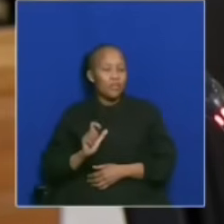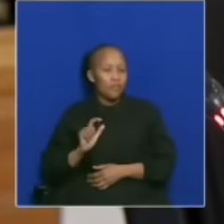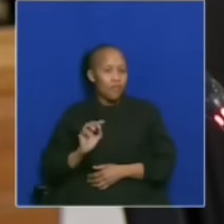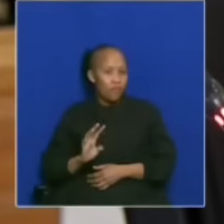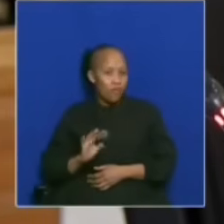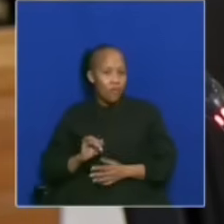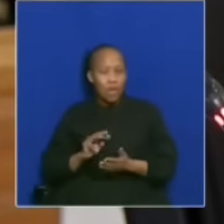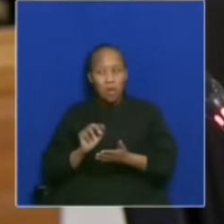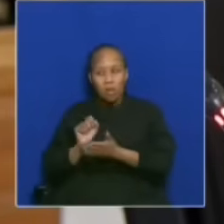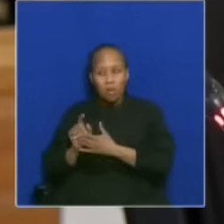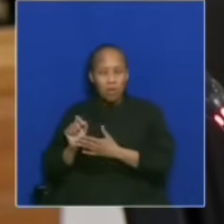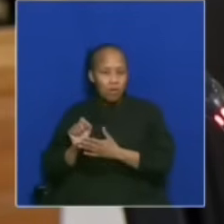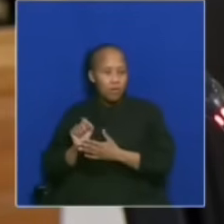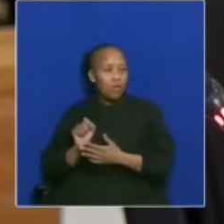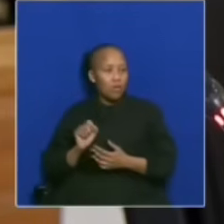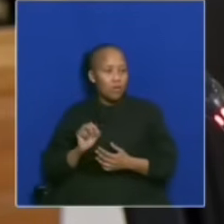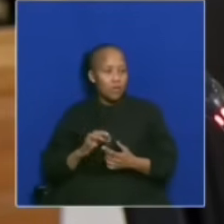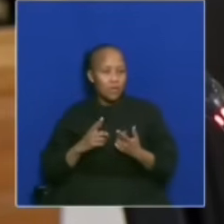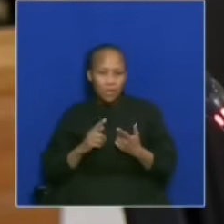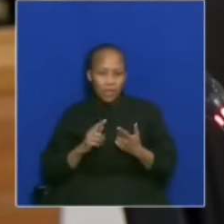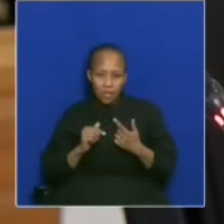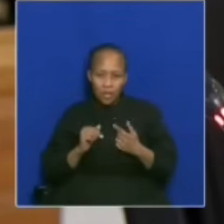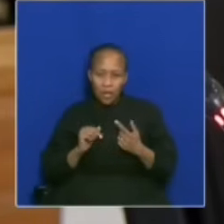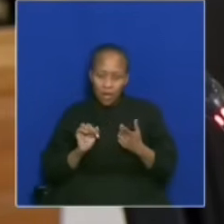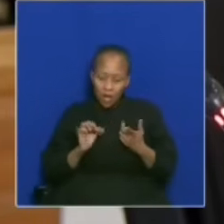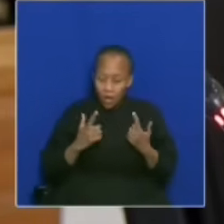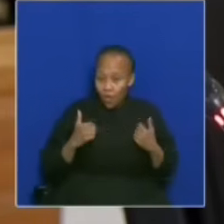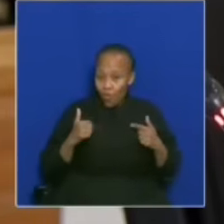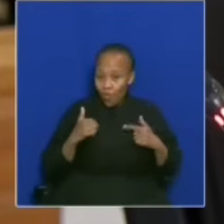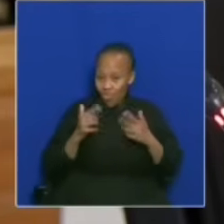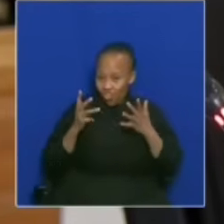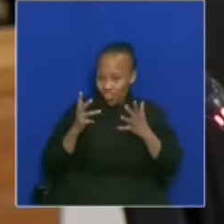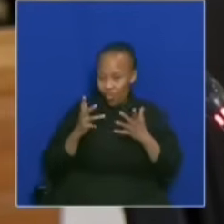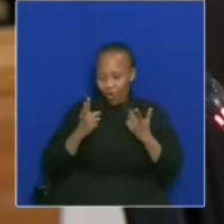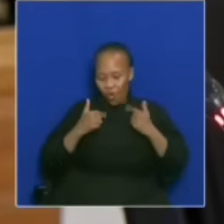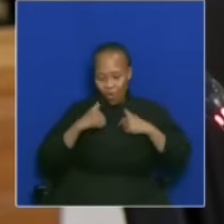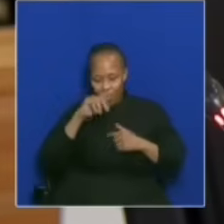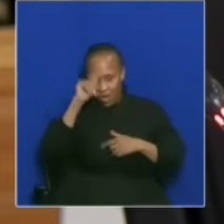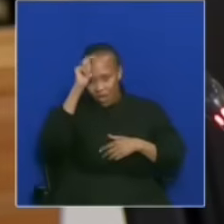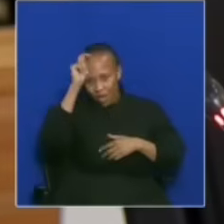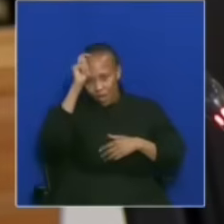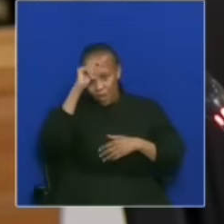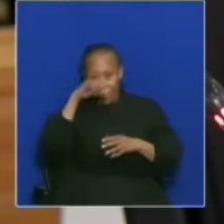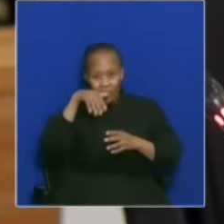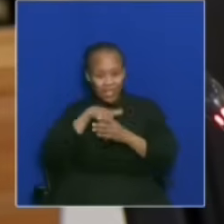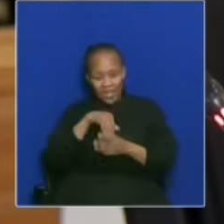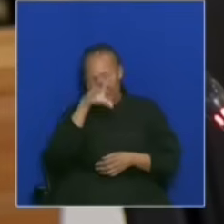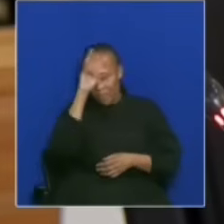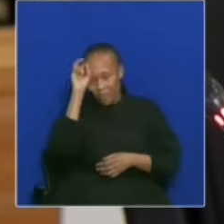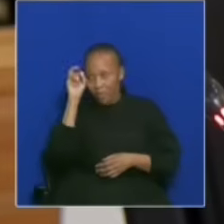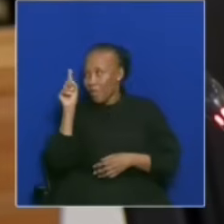we roll, boys in blue." And General Khan responds, "Too good, bro."